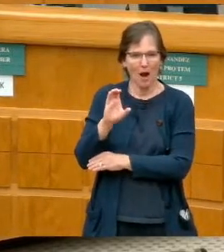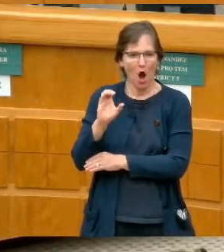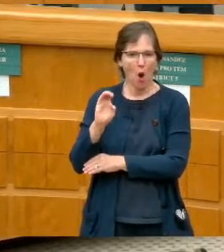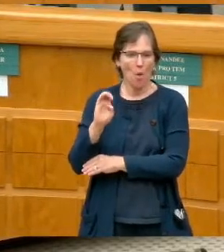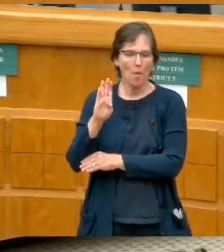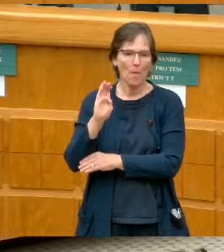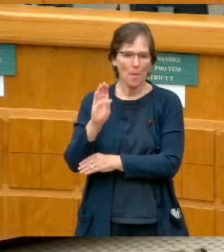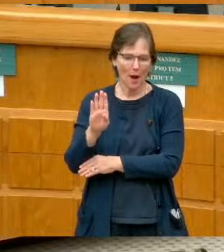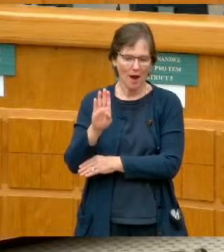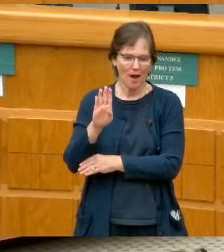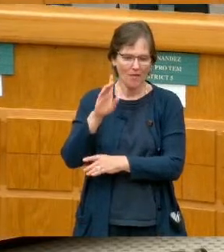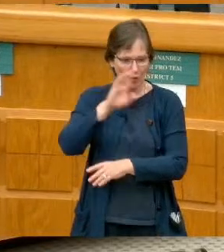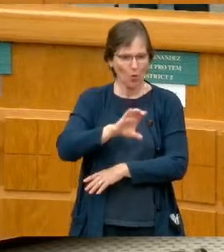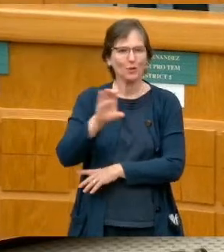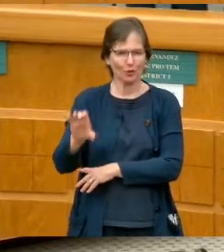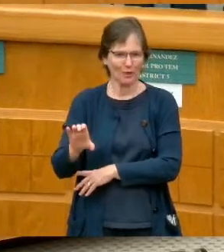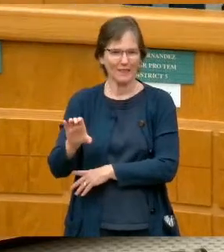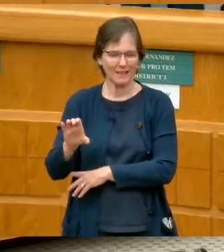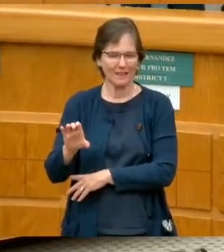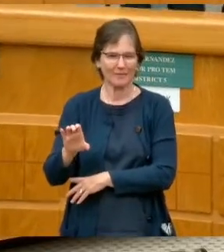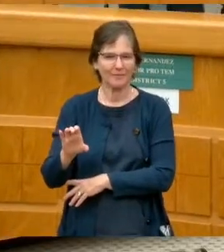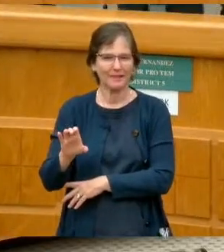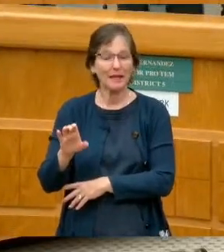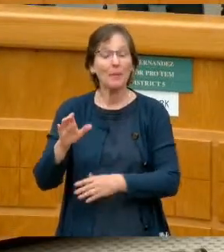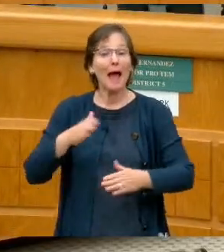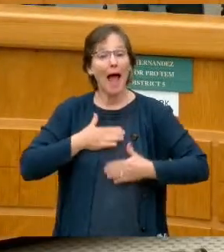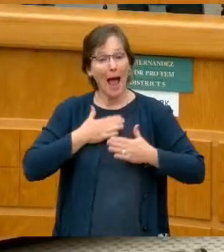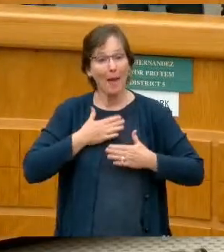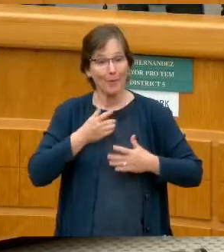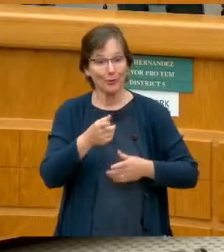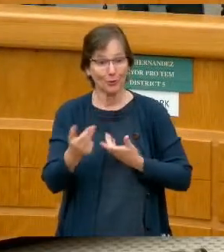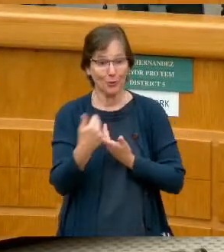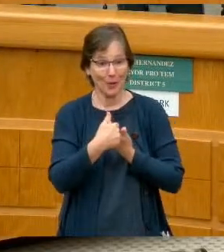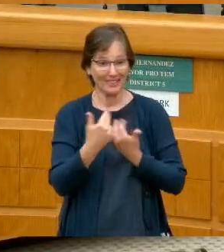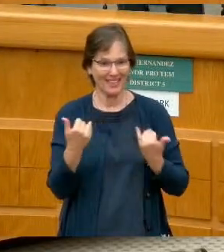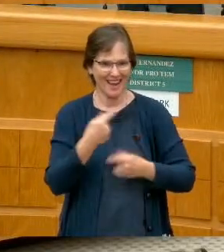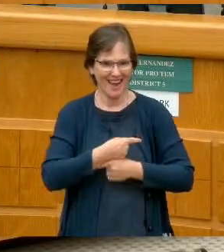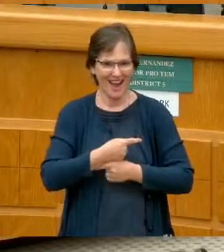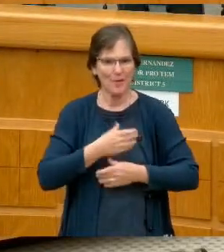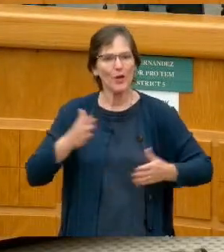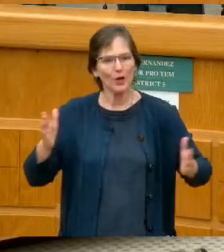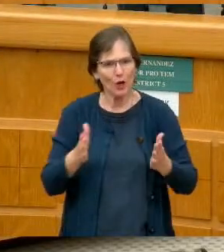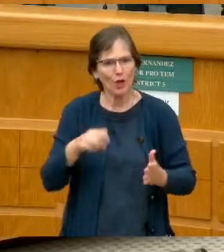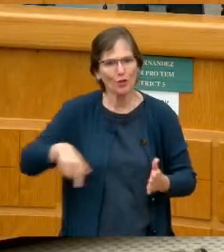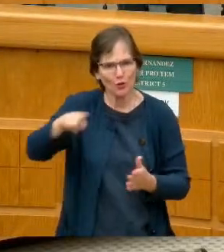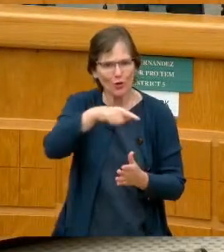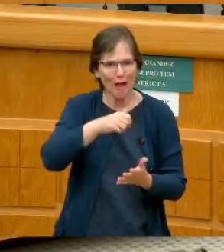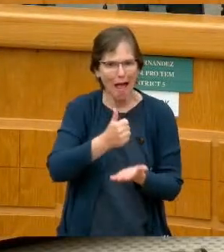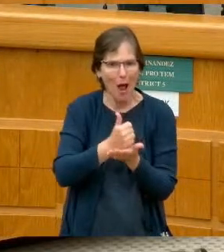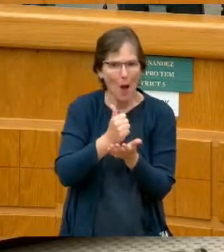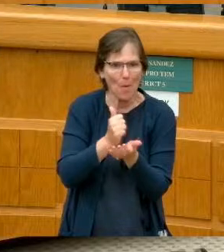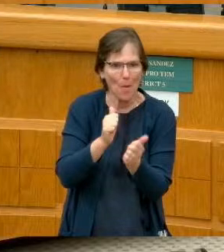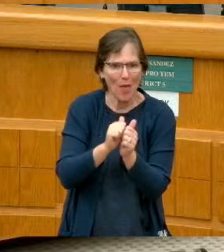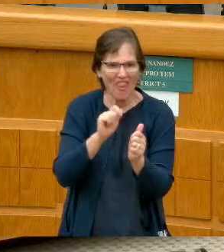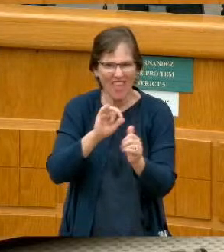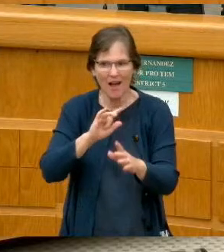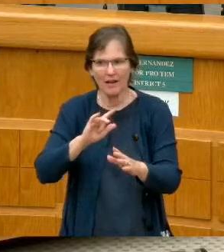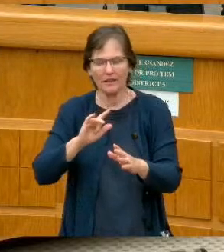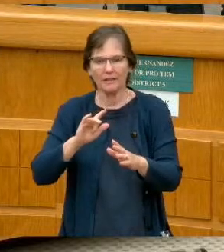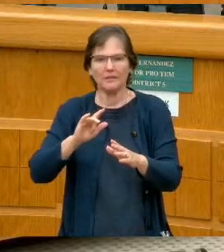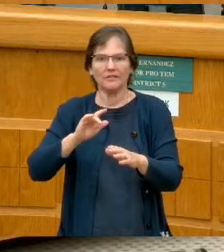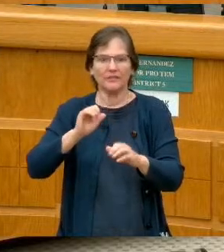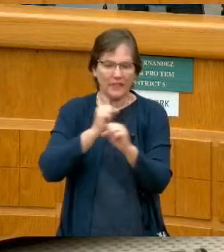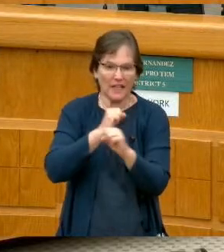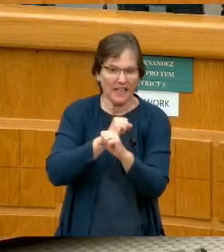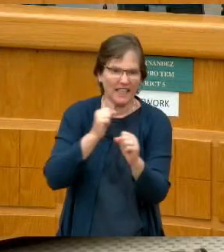continue to encourage you to help us in this fight. I think we're making some significant progress. The